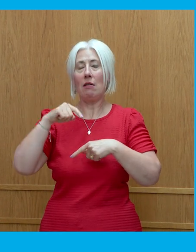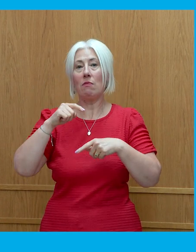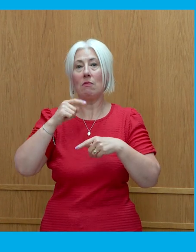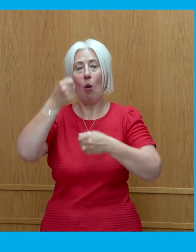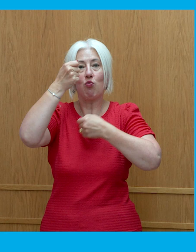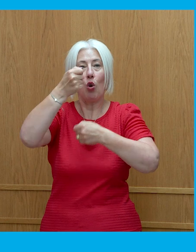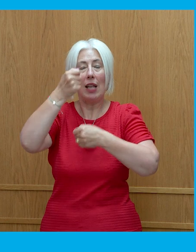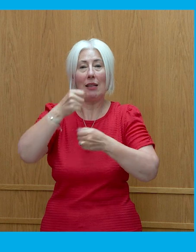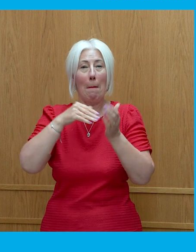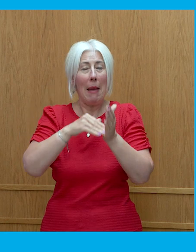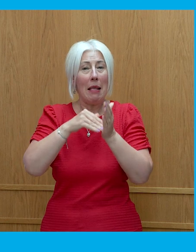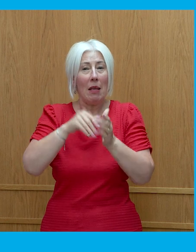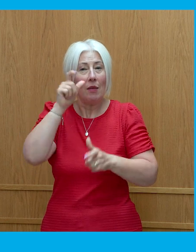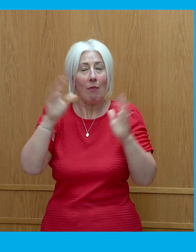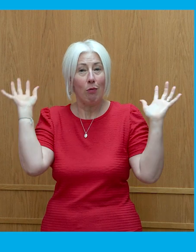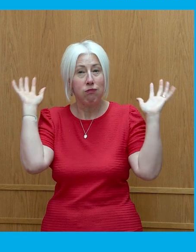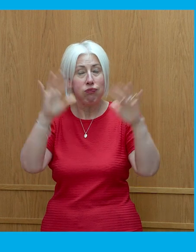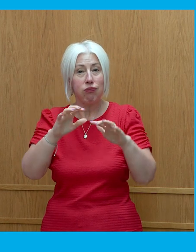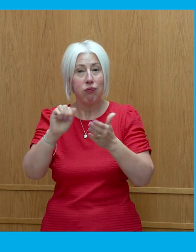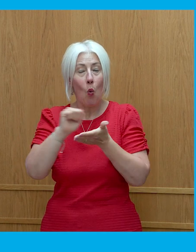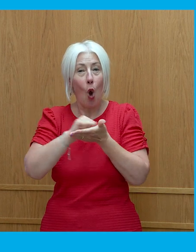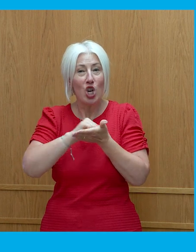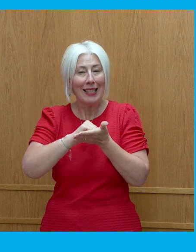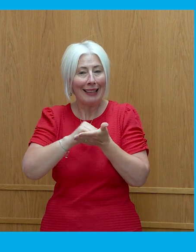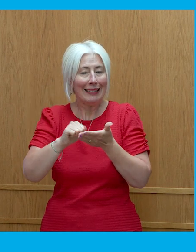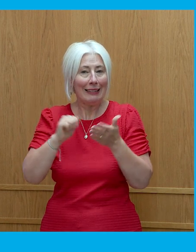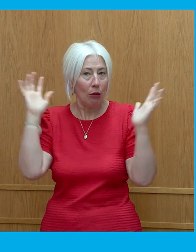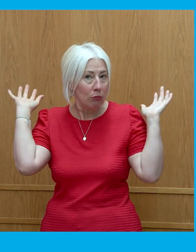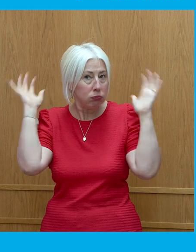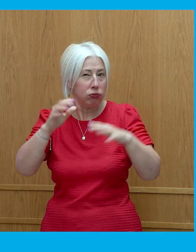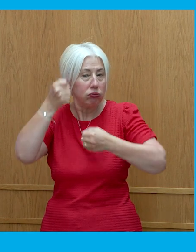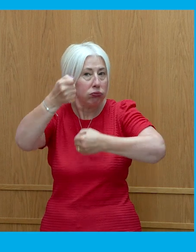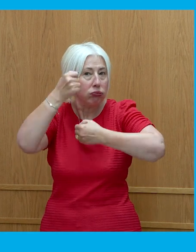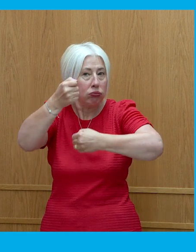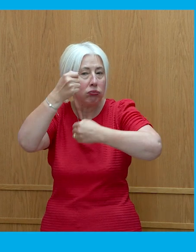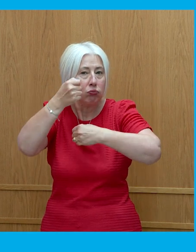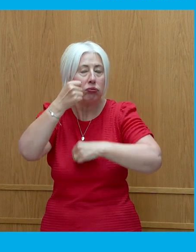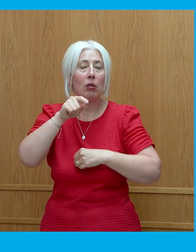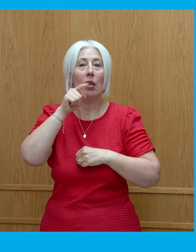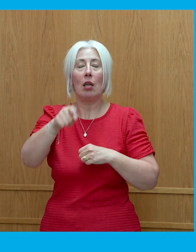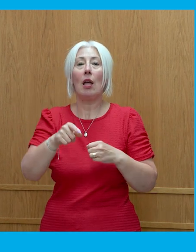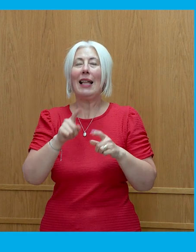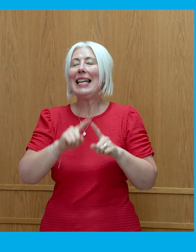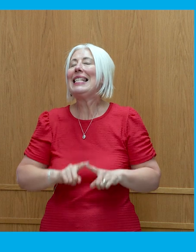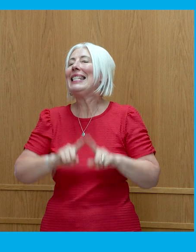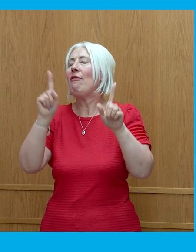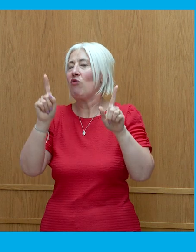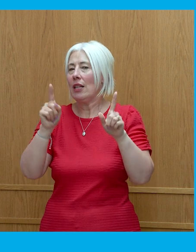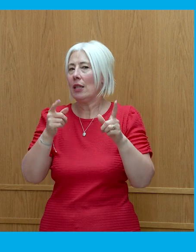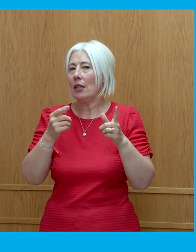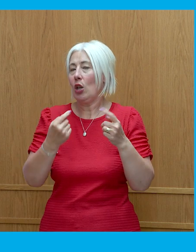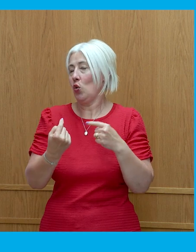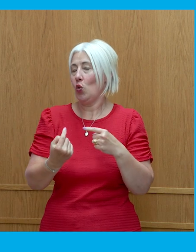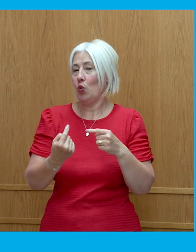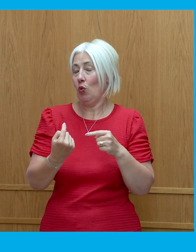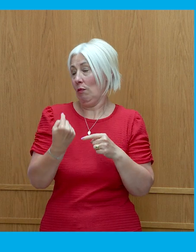millions of people came to Washington, massive march in Washington. The nature of the protests then was different than the nature of the